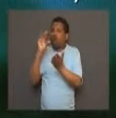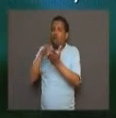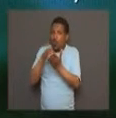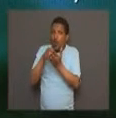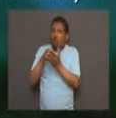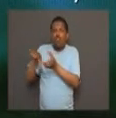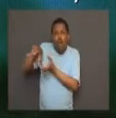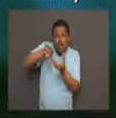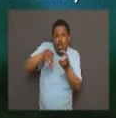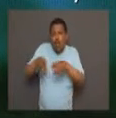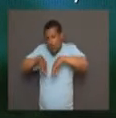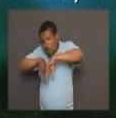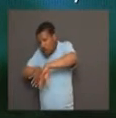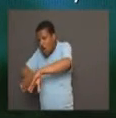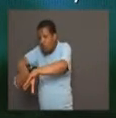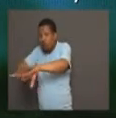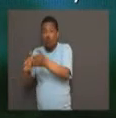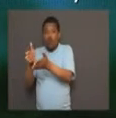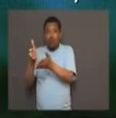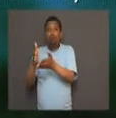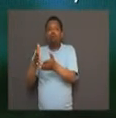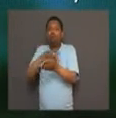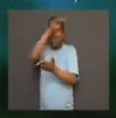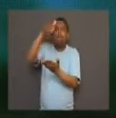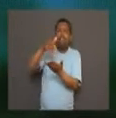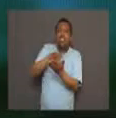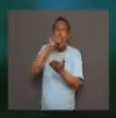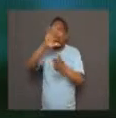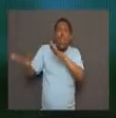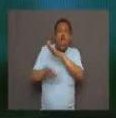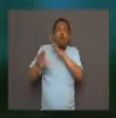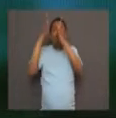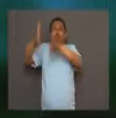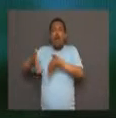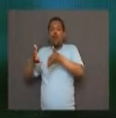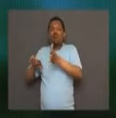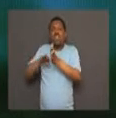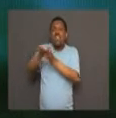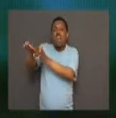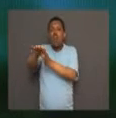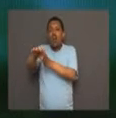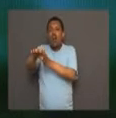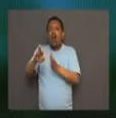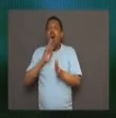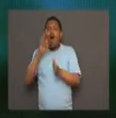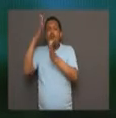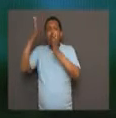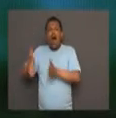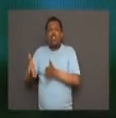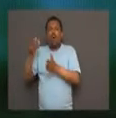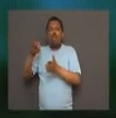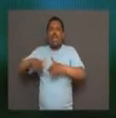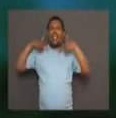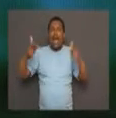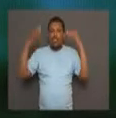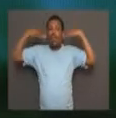and flows along the Rift Valley. The middle and lower parts of the